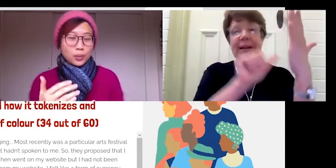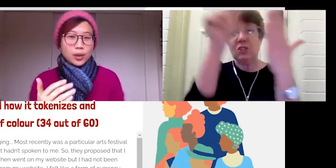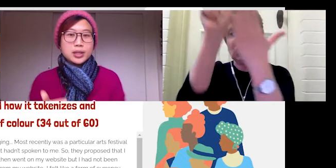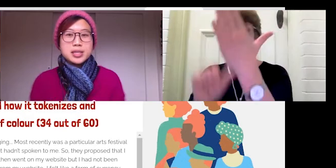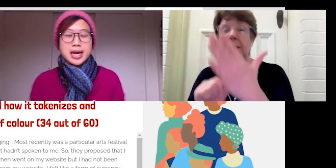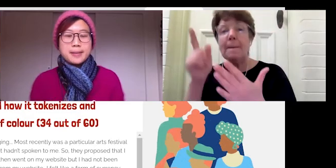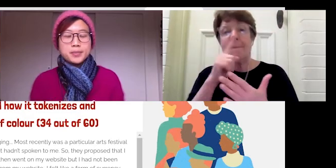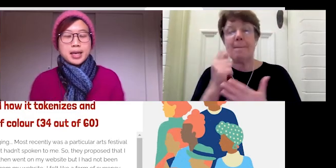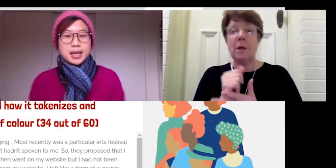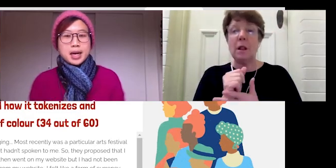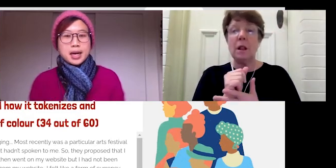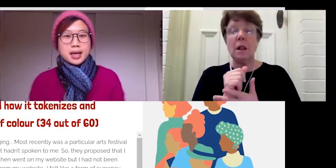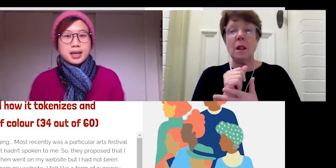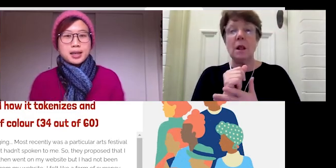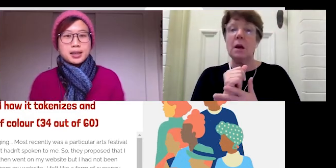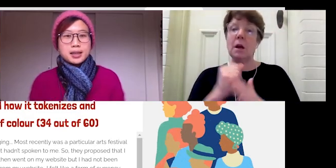looking towards